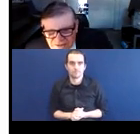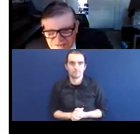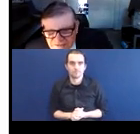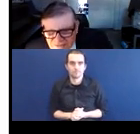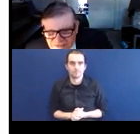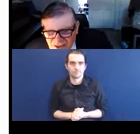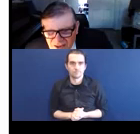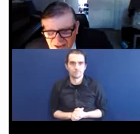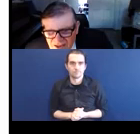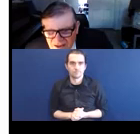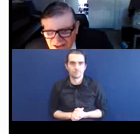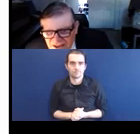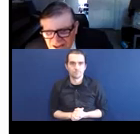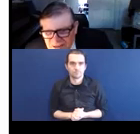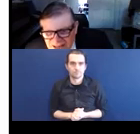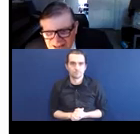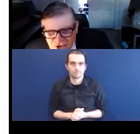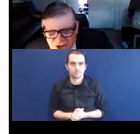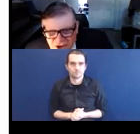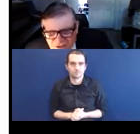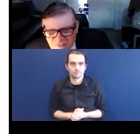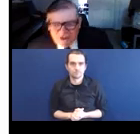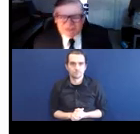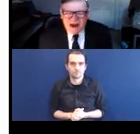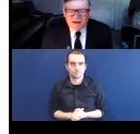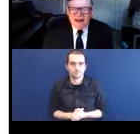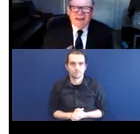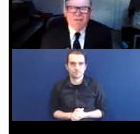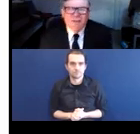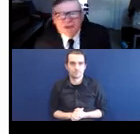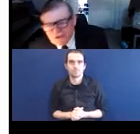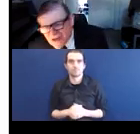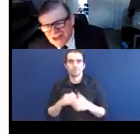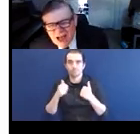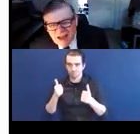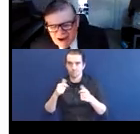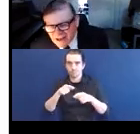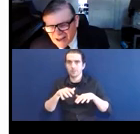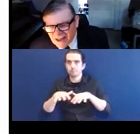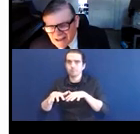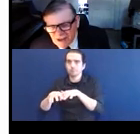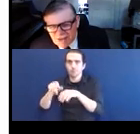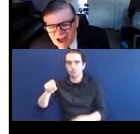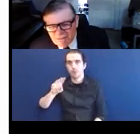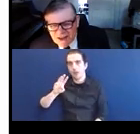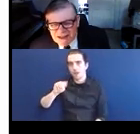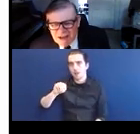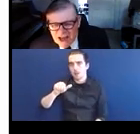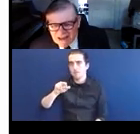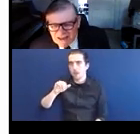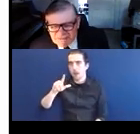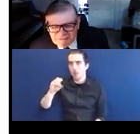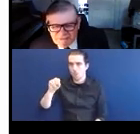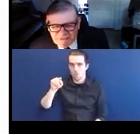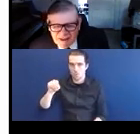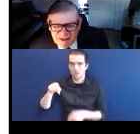president in Plaza Murillo, but it's barricaded with 2-meter high barricades with riot police